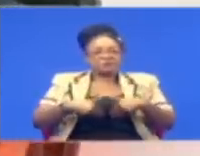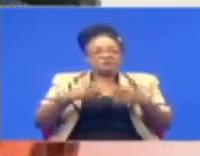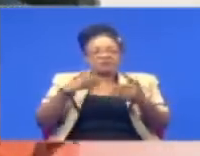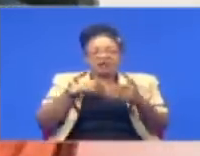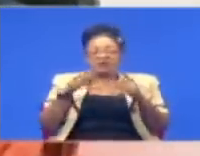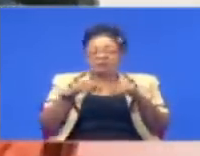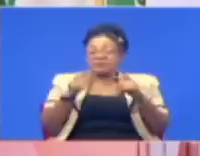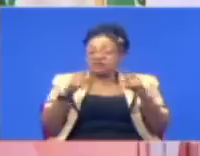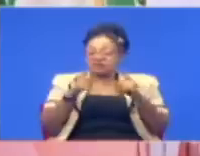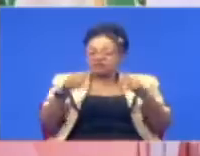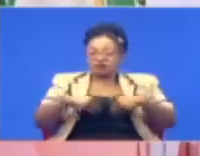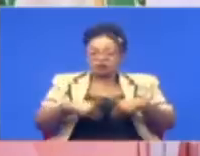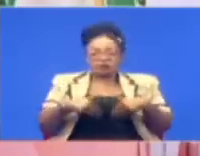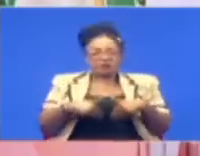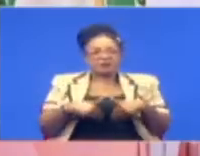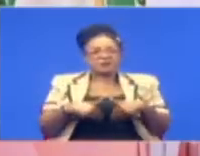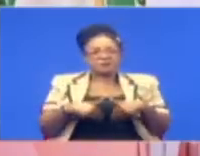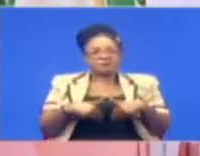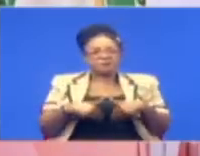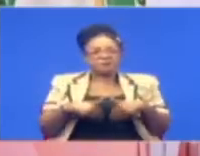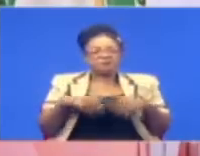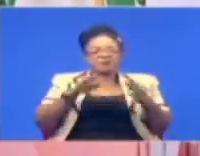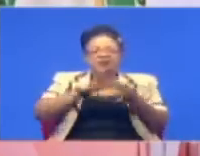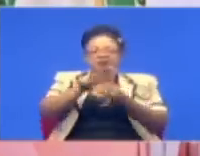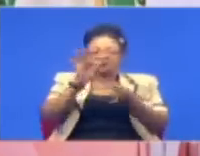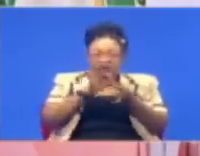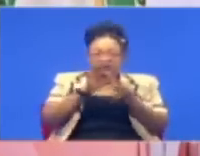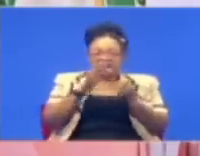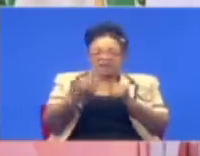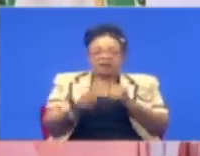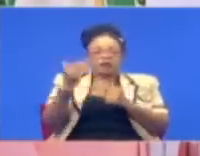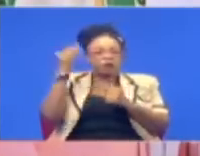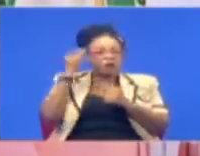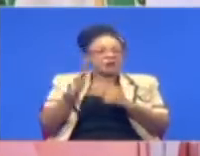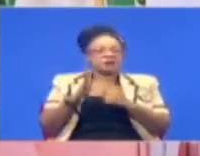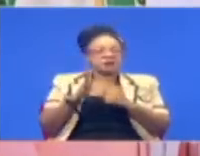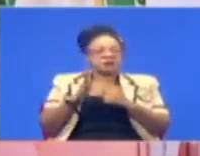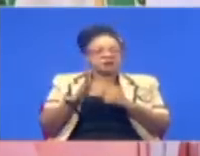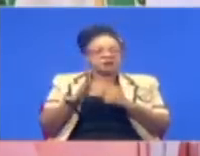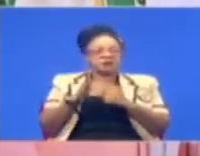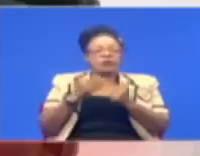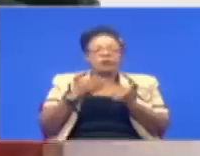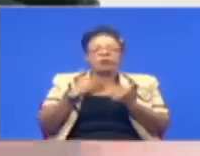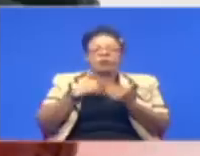for you, for the youth, particularly the young lawyers. We have